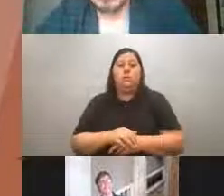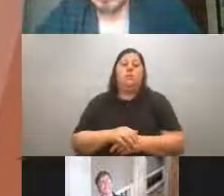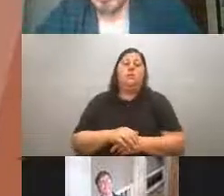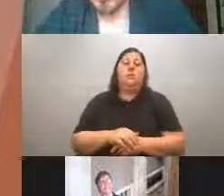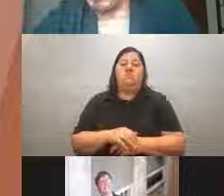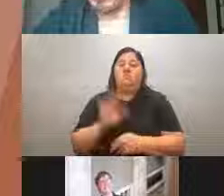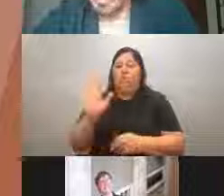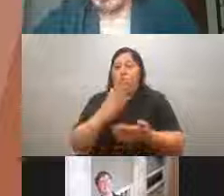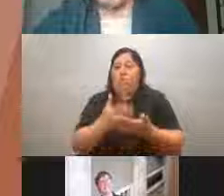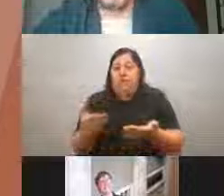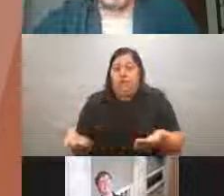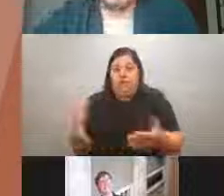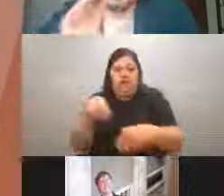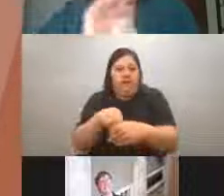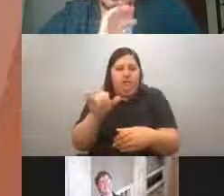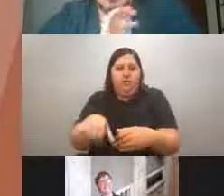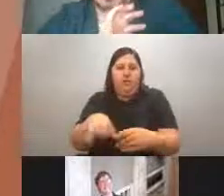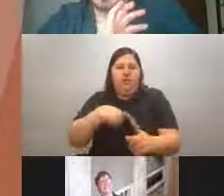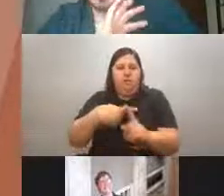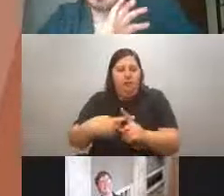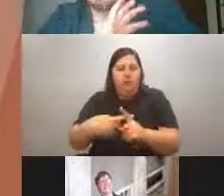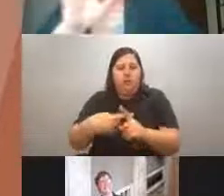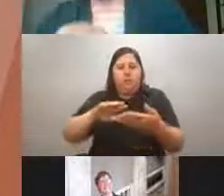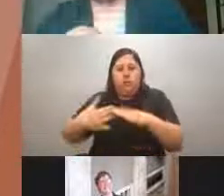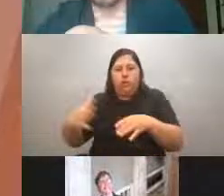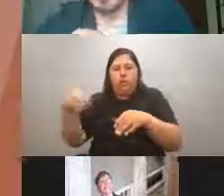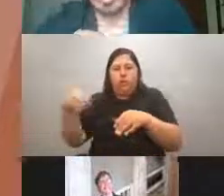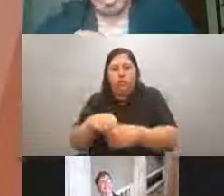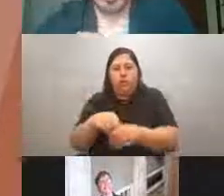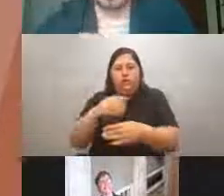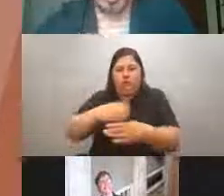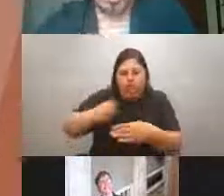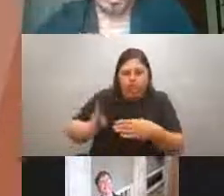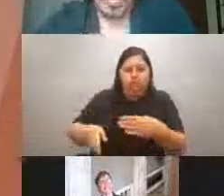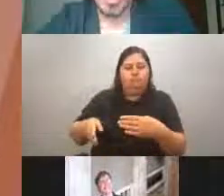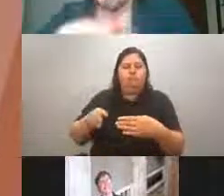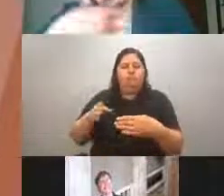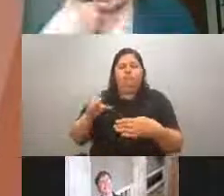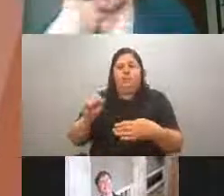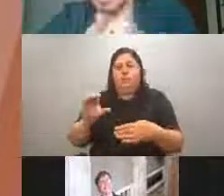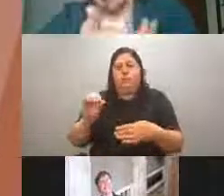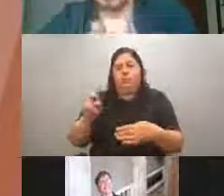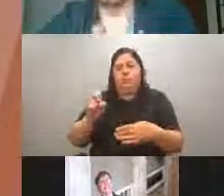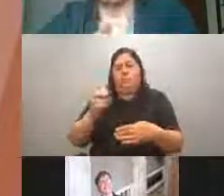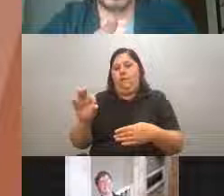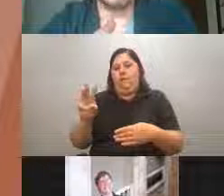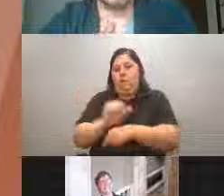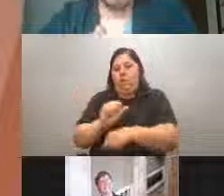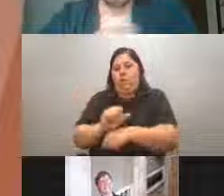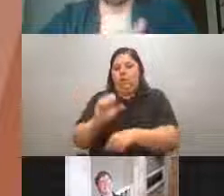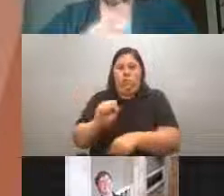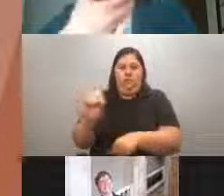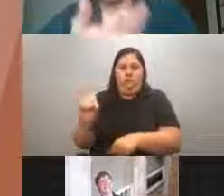materials that need to go into that, as well as community engagement, completing the community engagement scope of work. And that might include